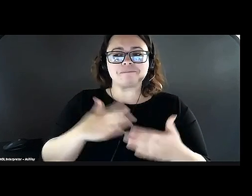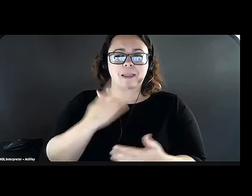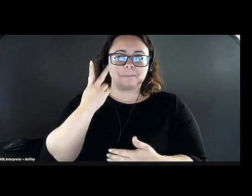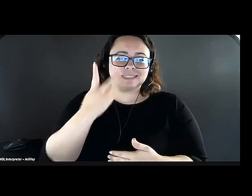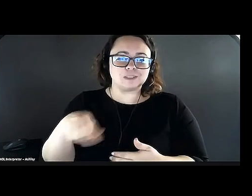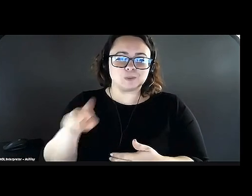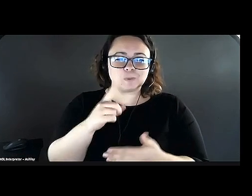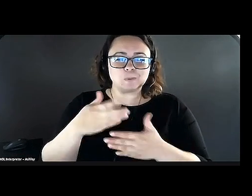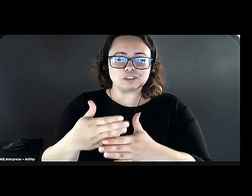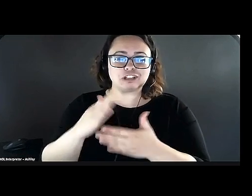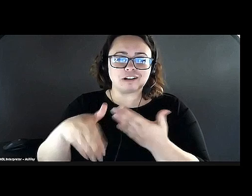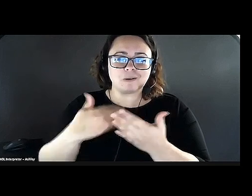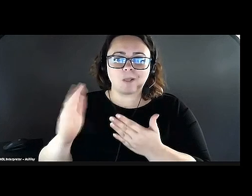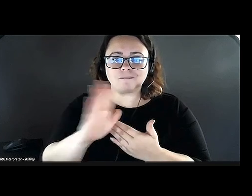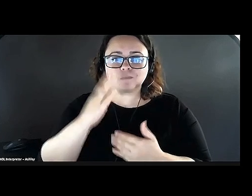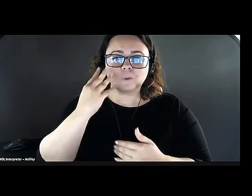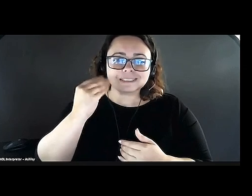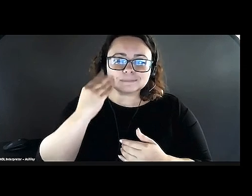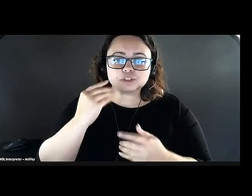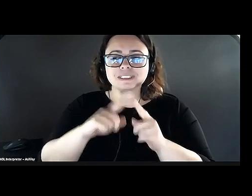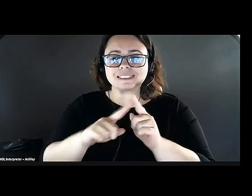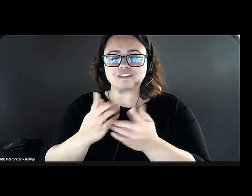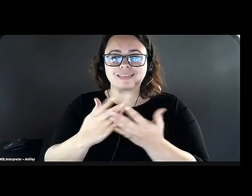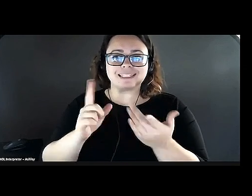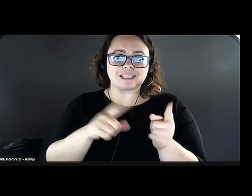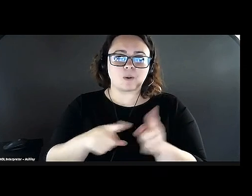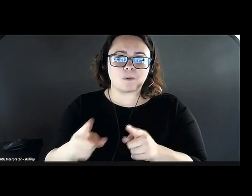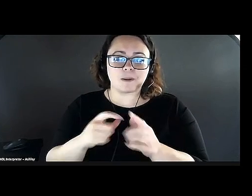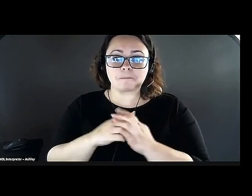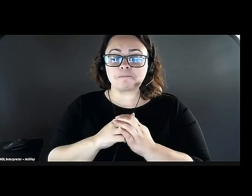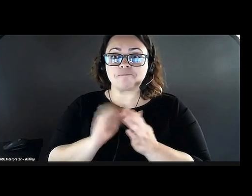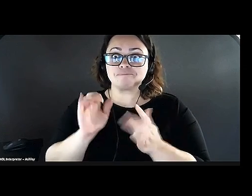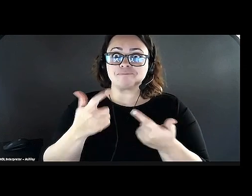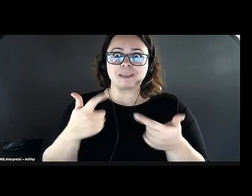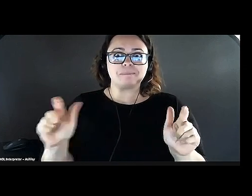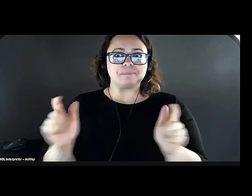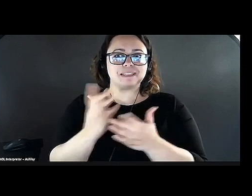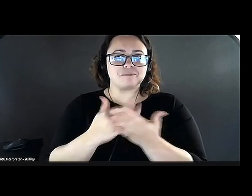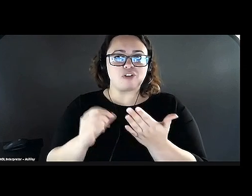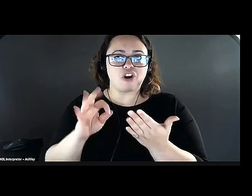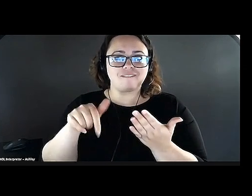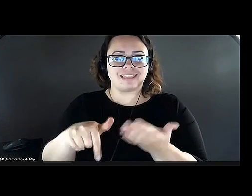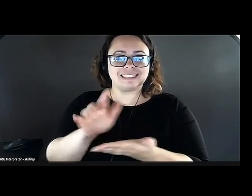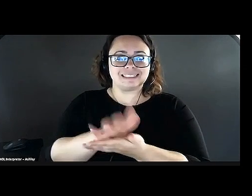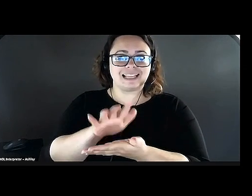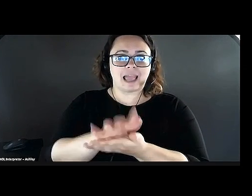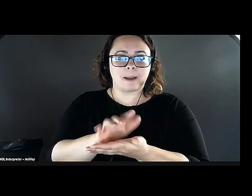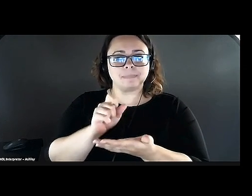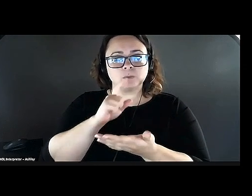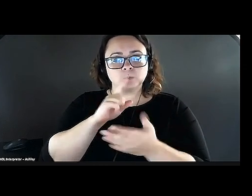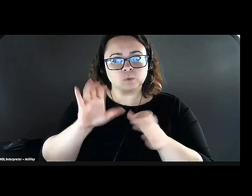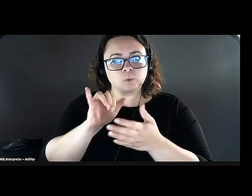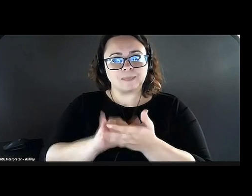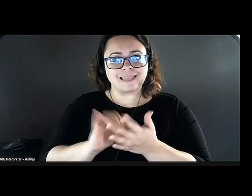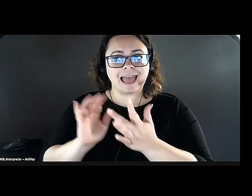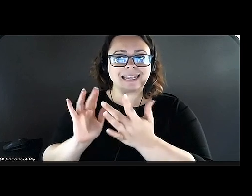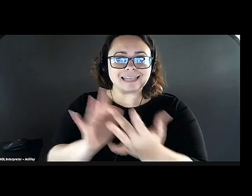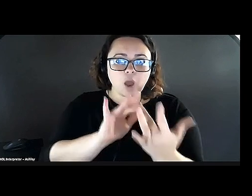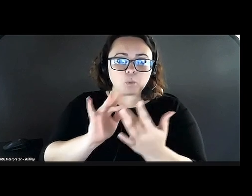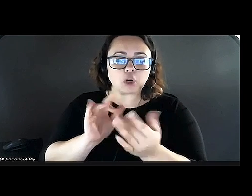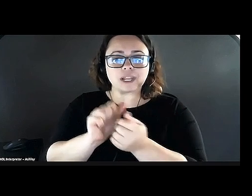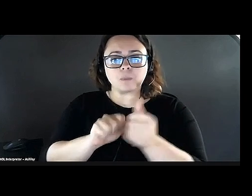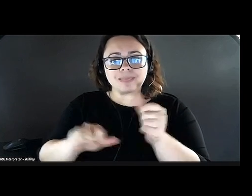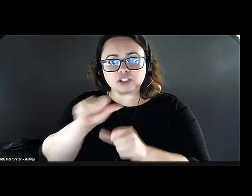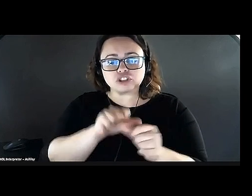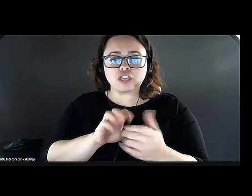sharing all of your experiences and things that were going on, which is a big part of these academies, is to do that networking and learn and grow from